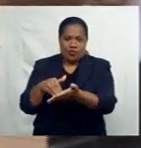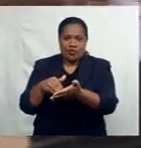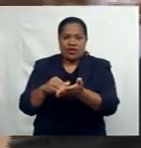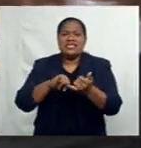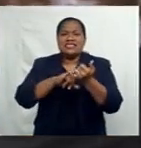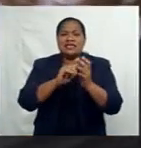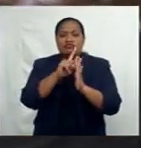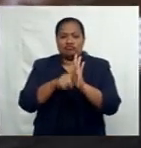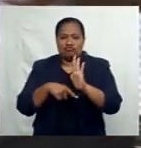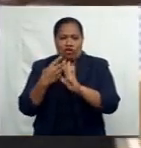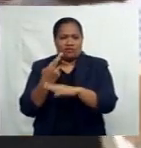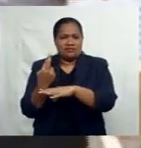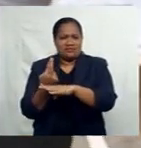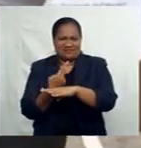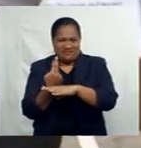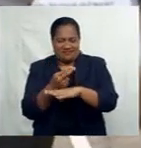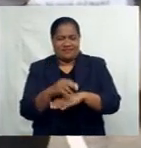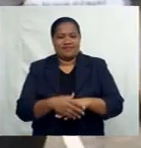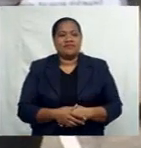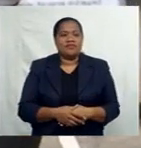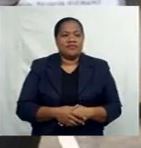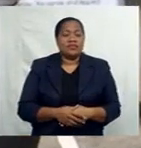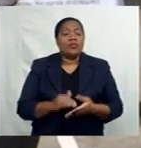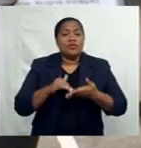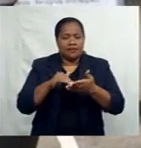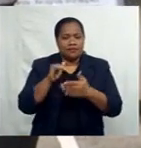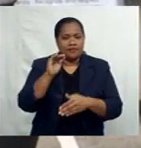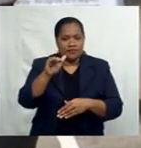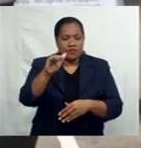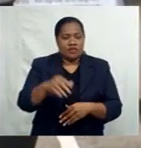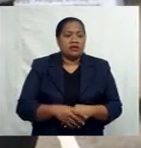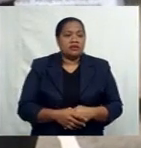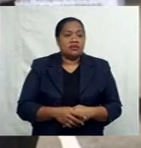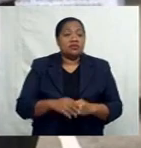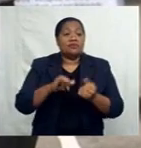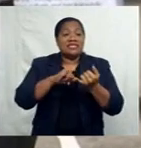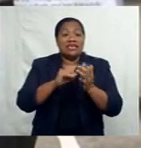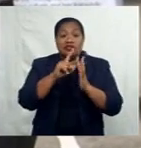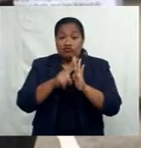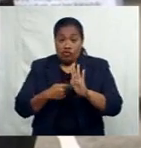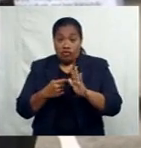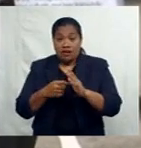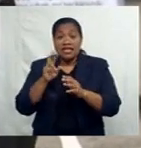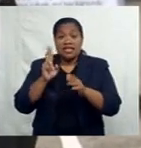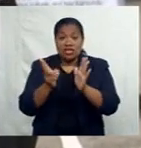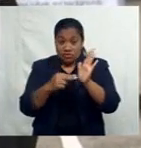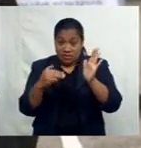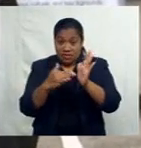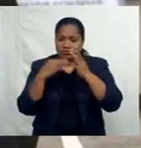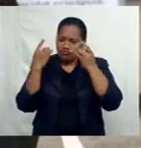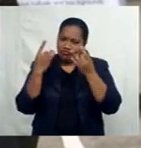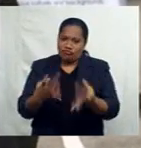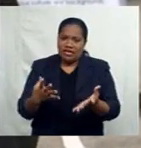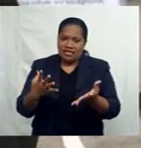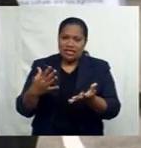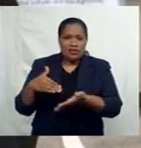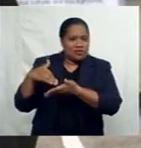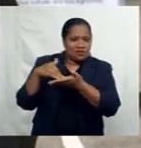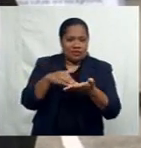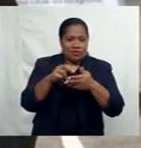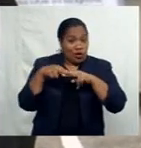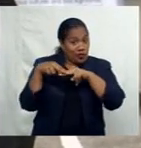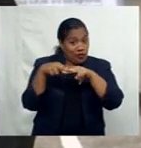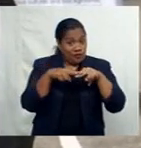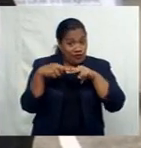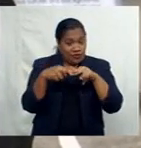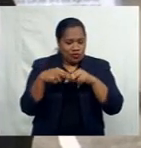be used for the foreseeable future. Meanwhile, St. John New Zealand stands ready to render more assistance where applicable as Fiji continues to